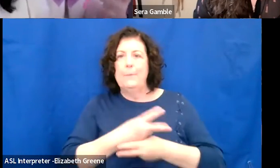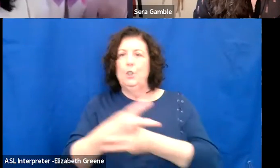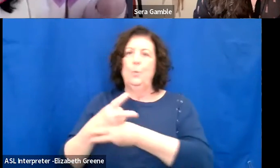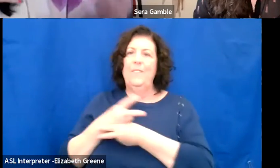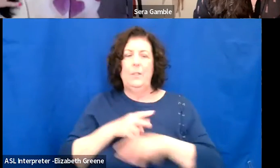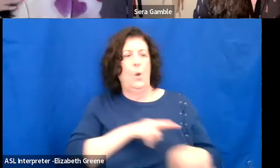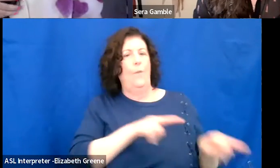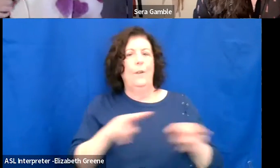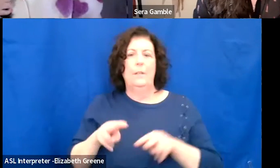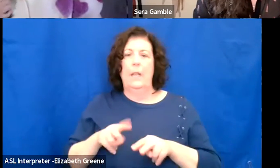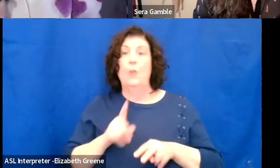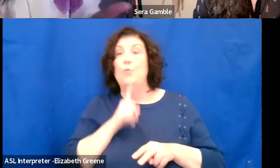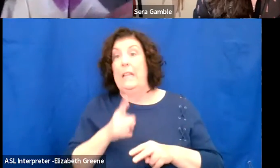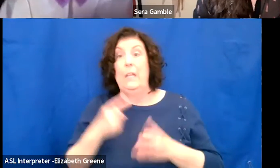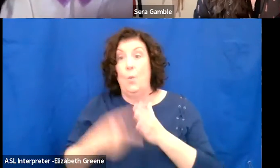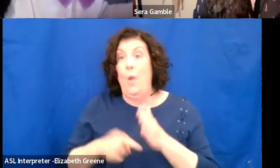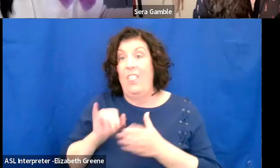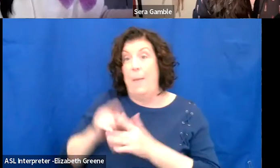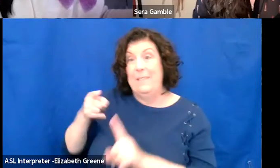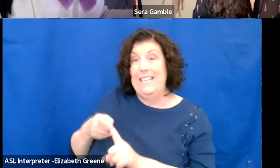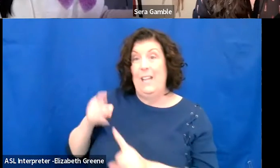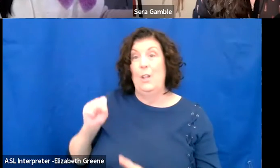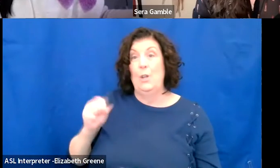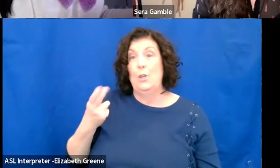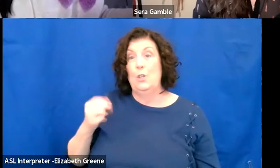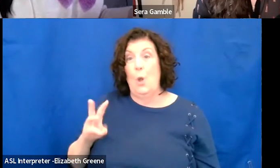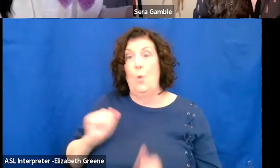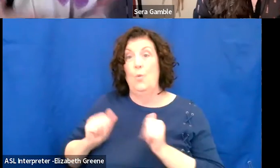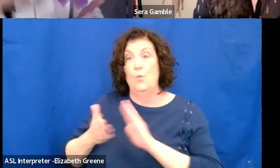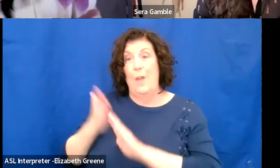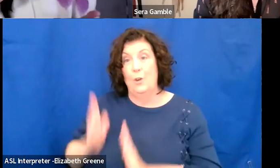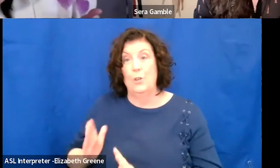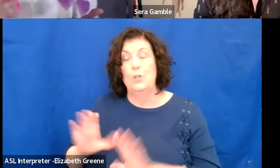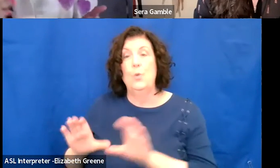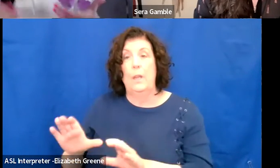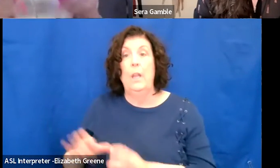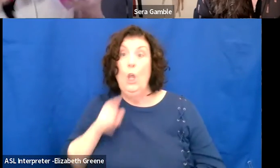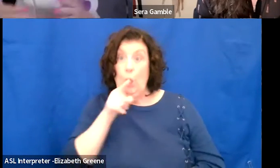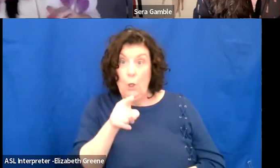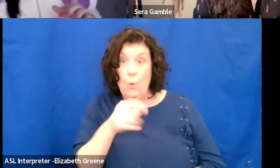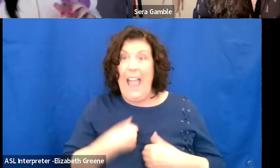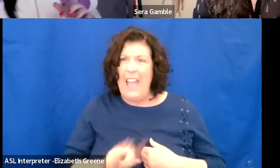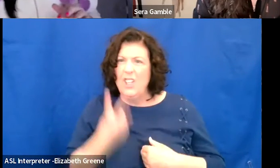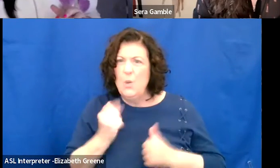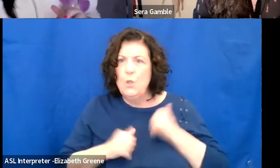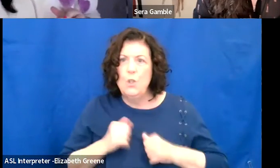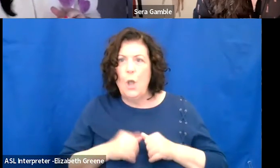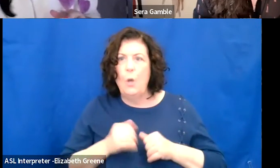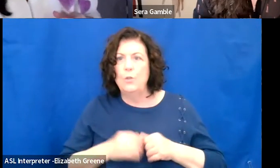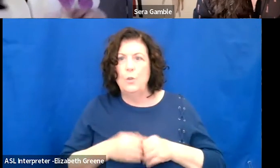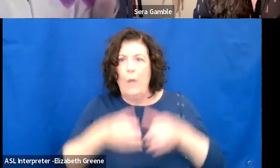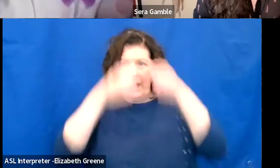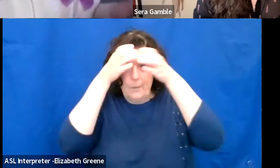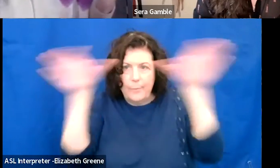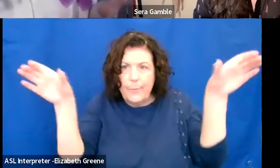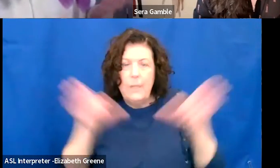I'm supervising, and it's also, what's that showrunner doing? Like, you were literally had another show. So it makes total sense that you'd be like, I need some upper levels in there